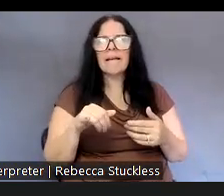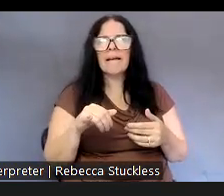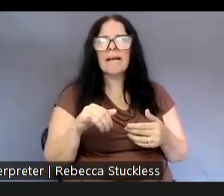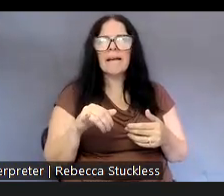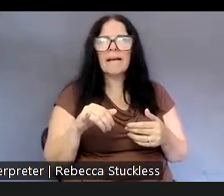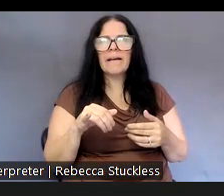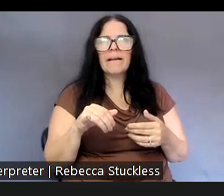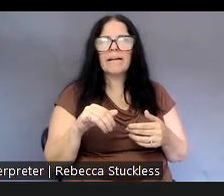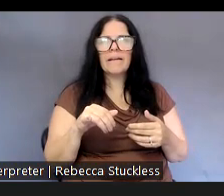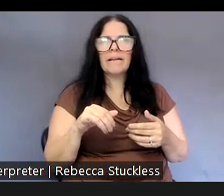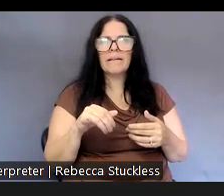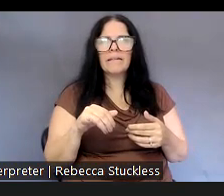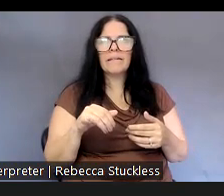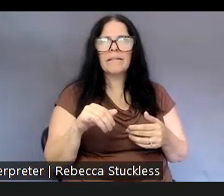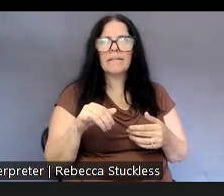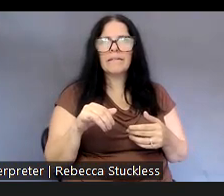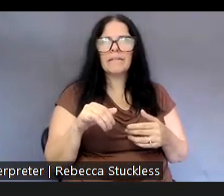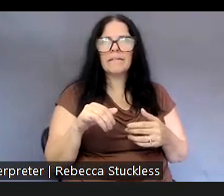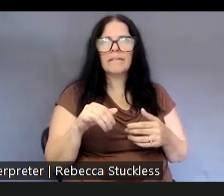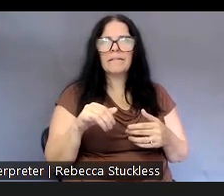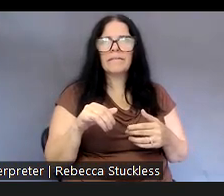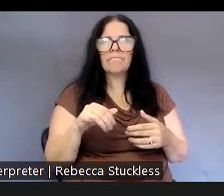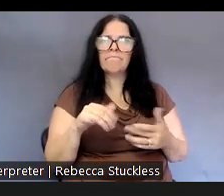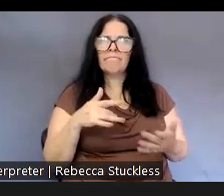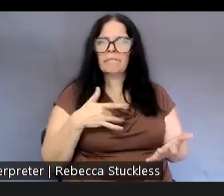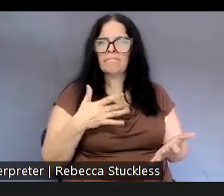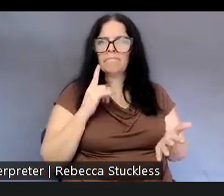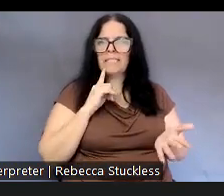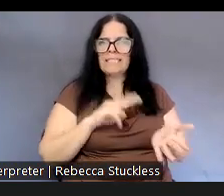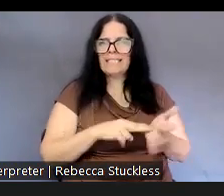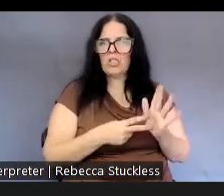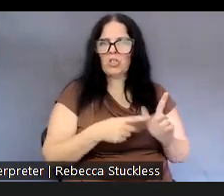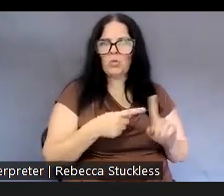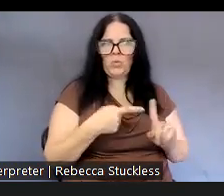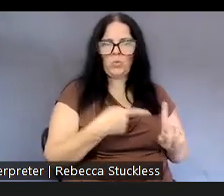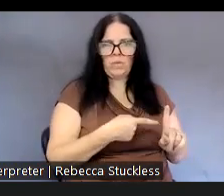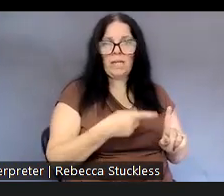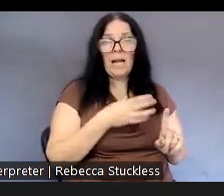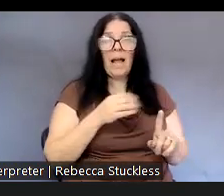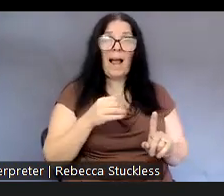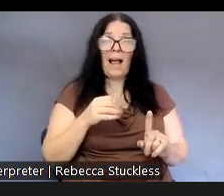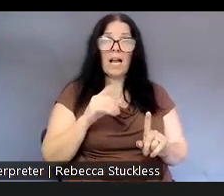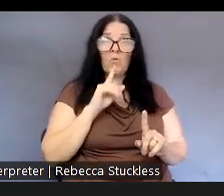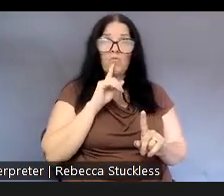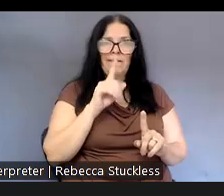attributes intention to the purported perpetrator and perpetuates a